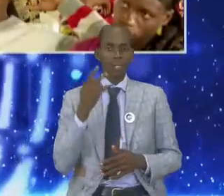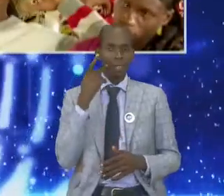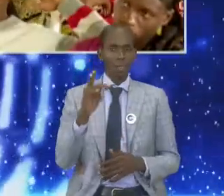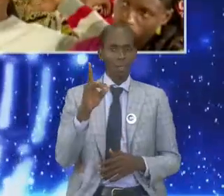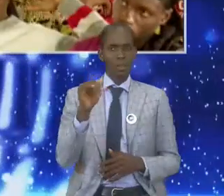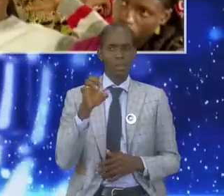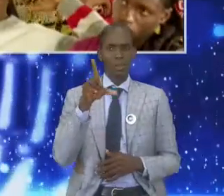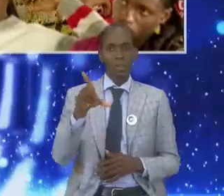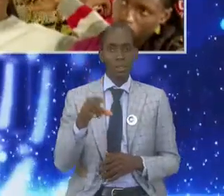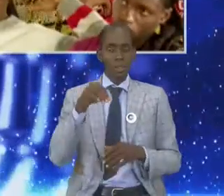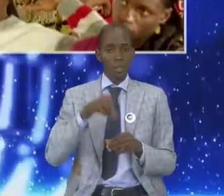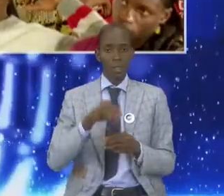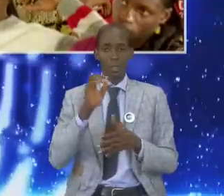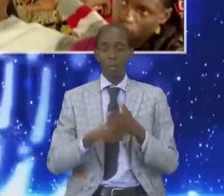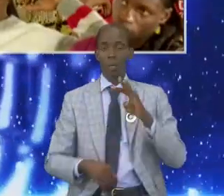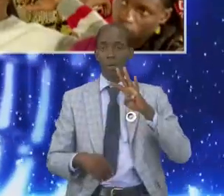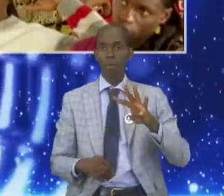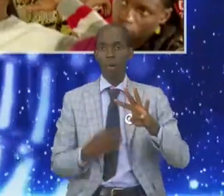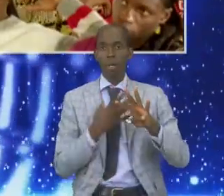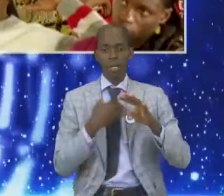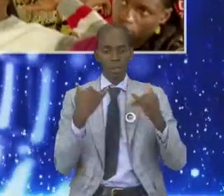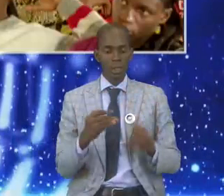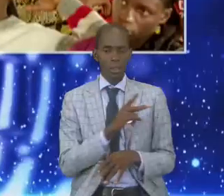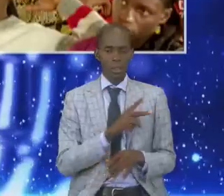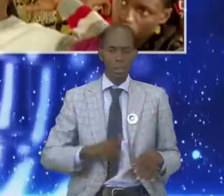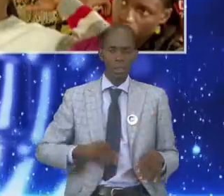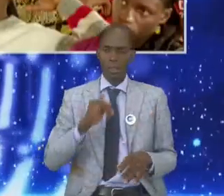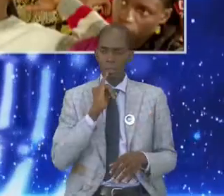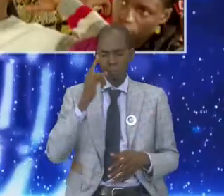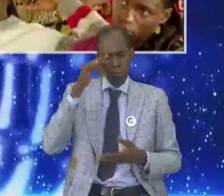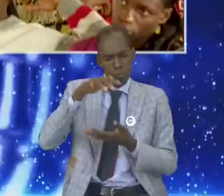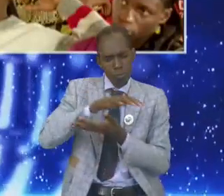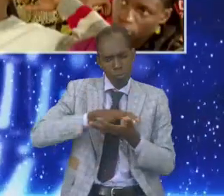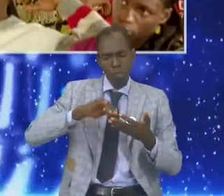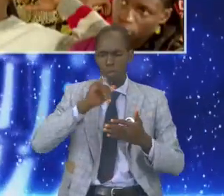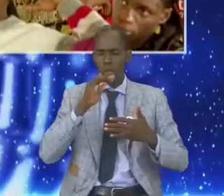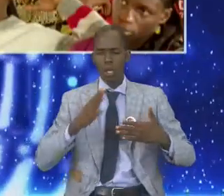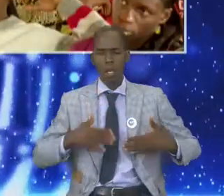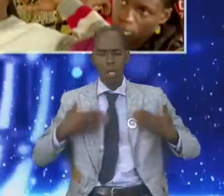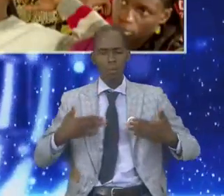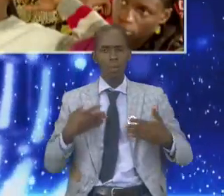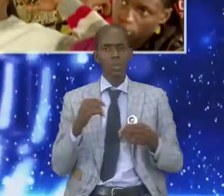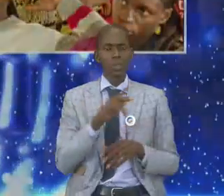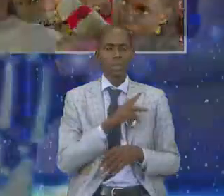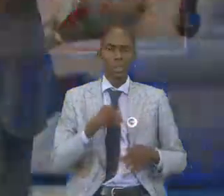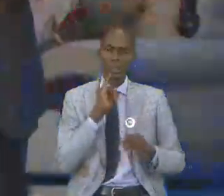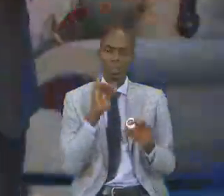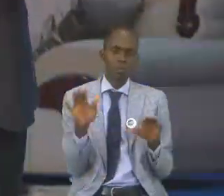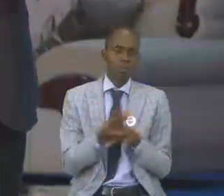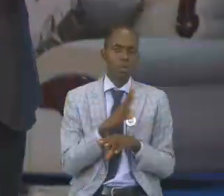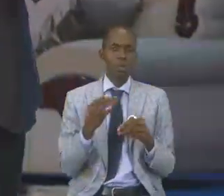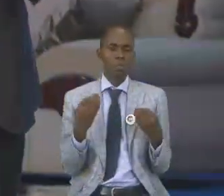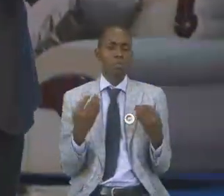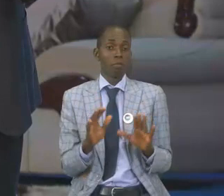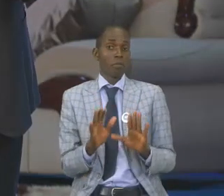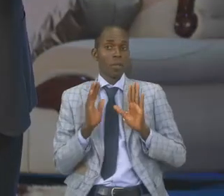in chapter 4. And now the king is confused, and the king is unhappy, and the king is fearful. He's looking for